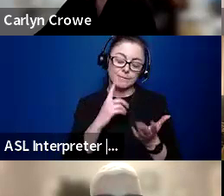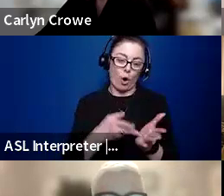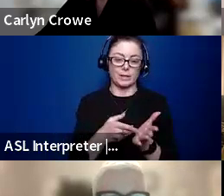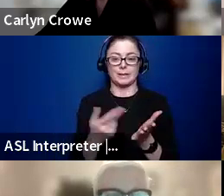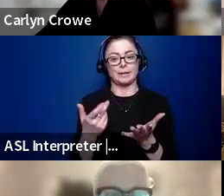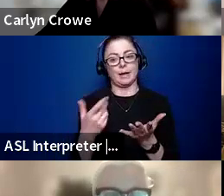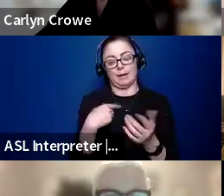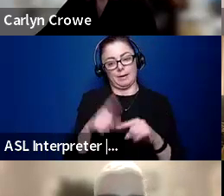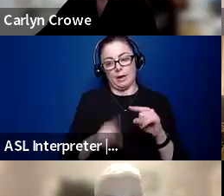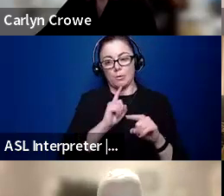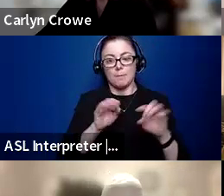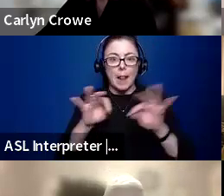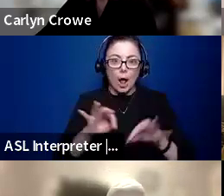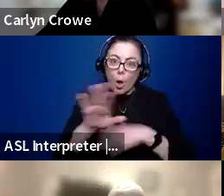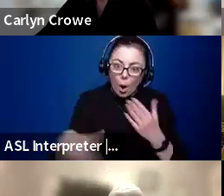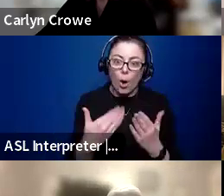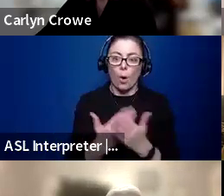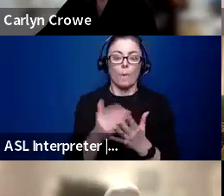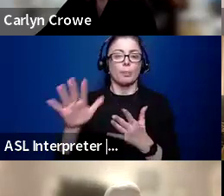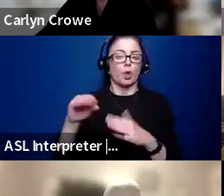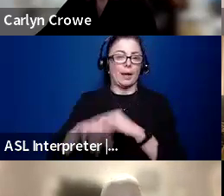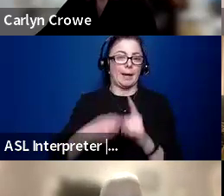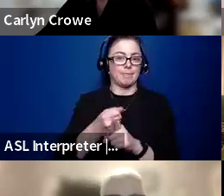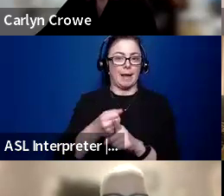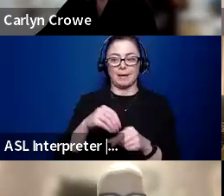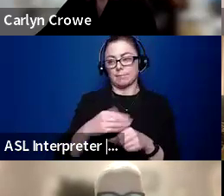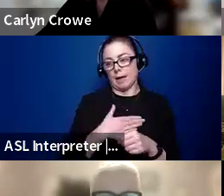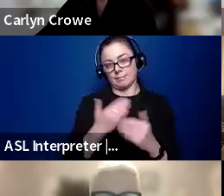here. And we are forever grateful for all the services they have provided.